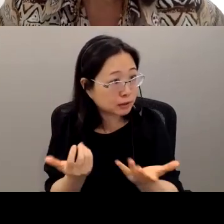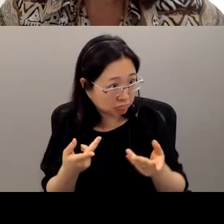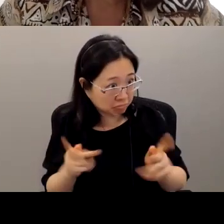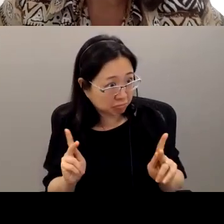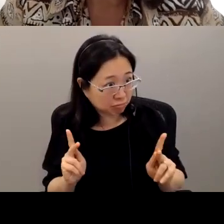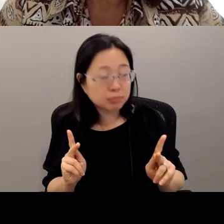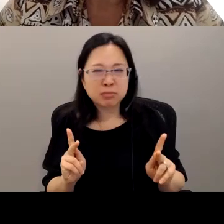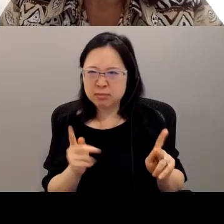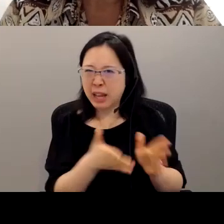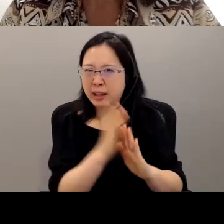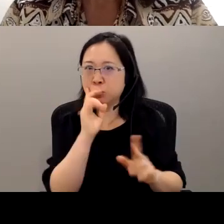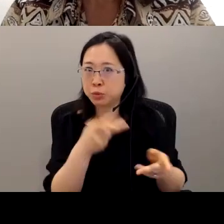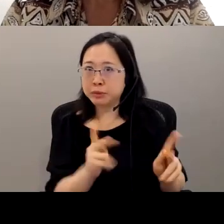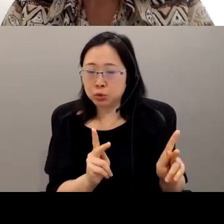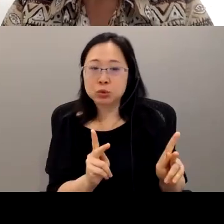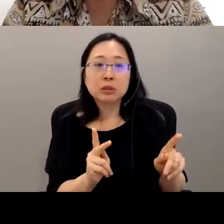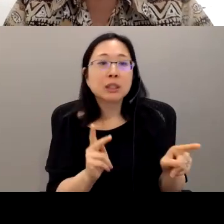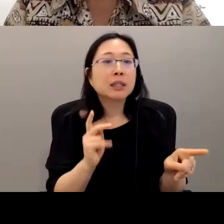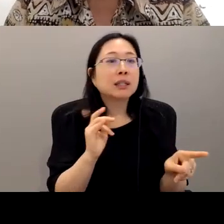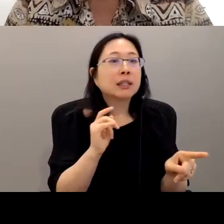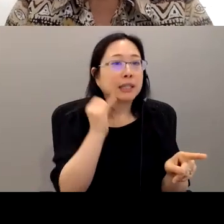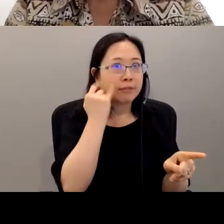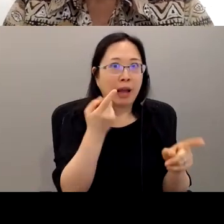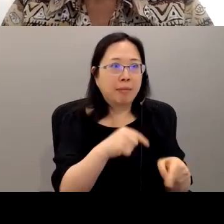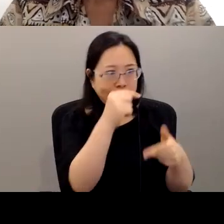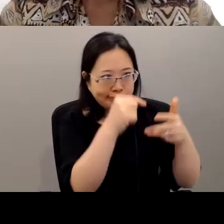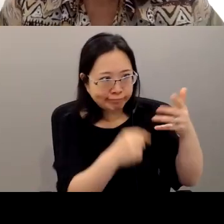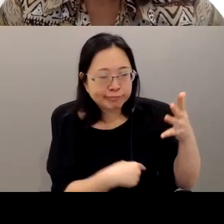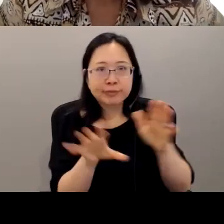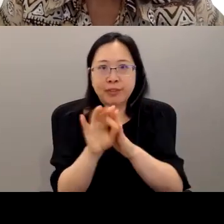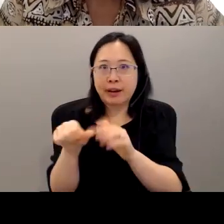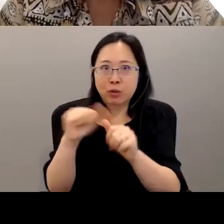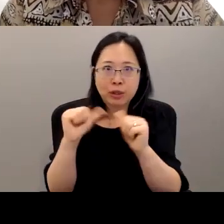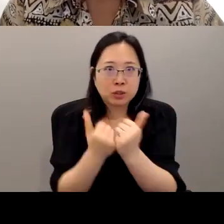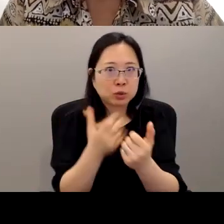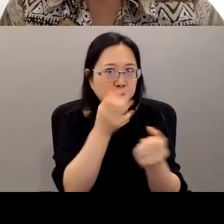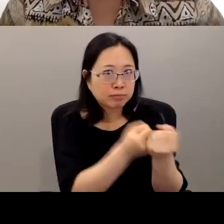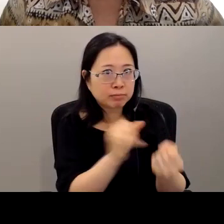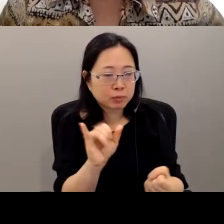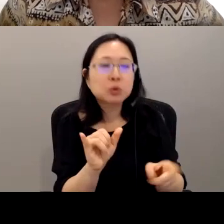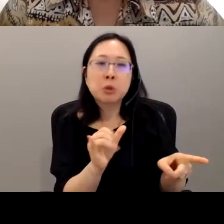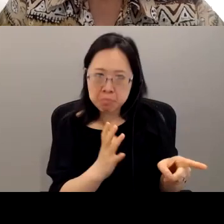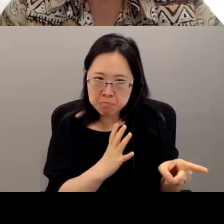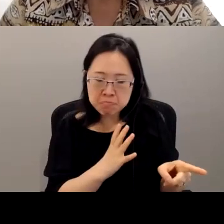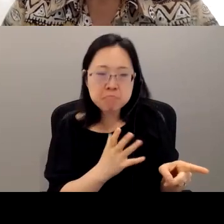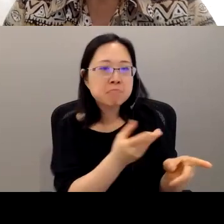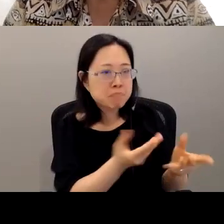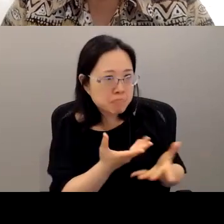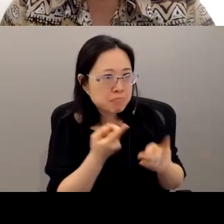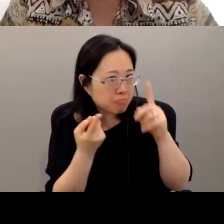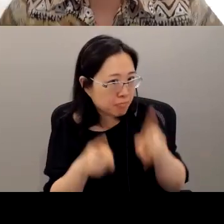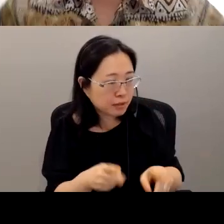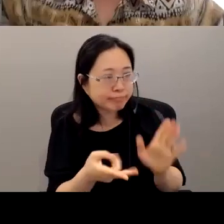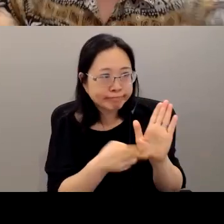agencies if they have identified those. We talk to them about whether they are in